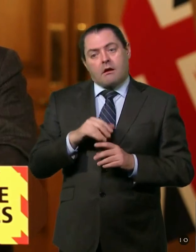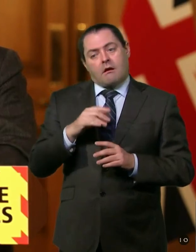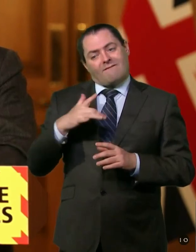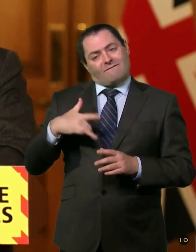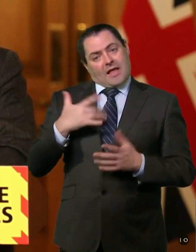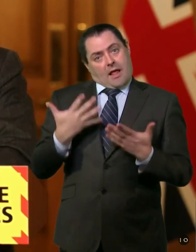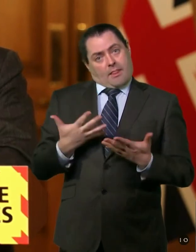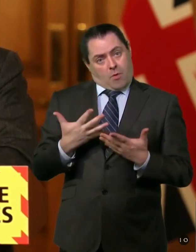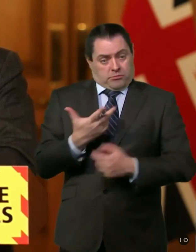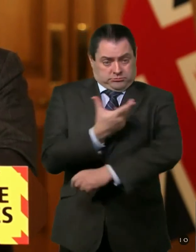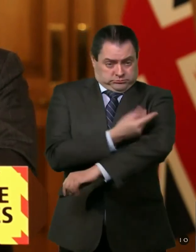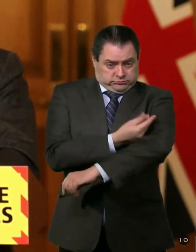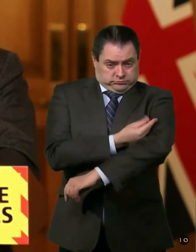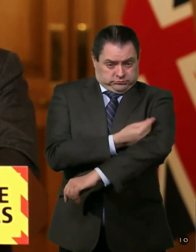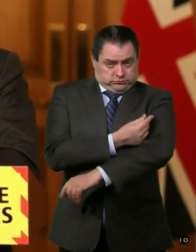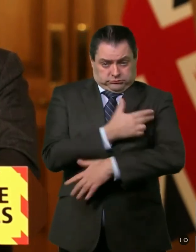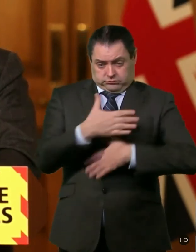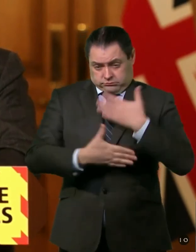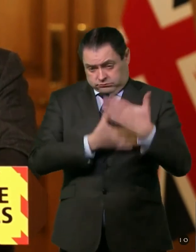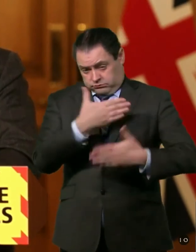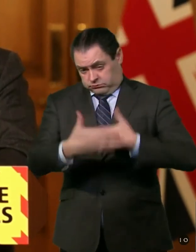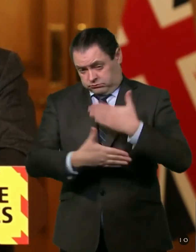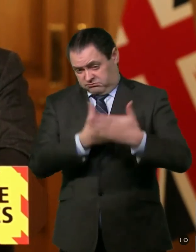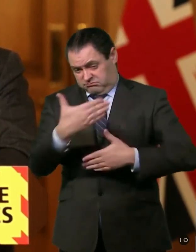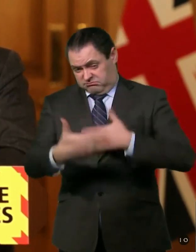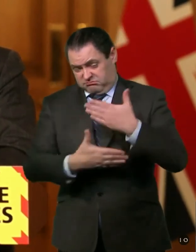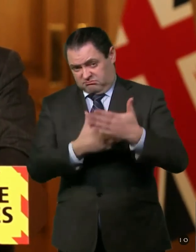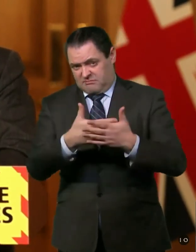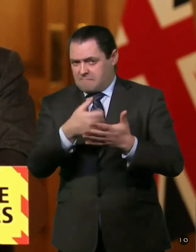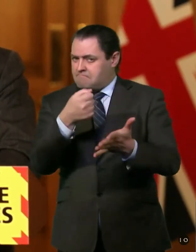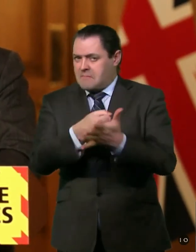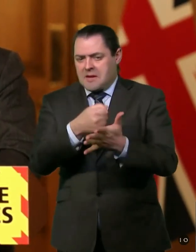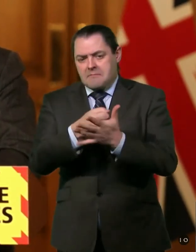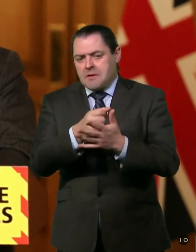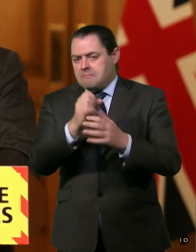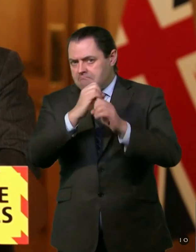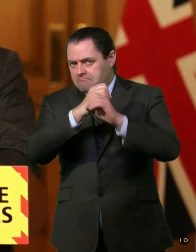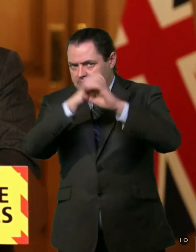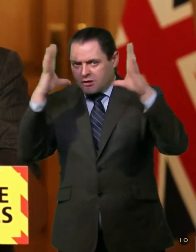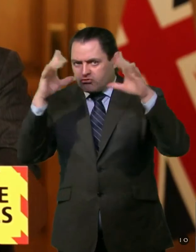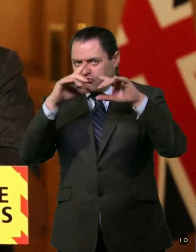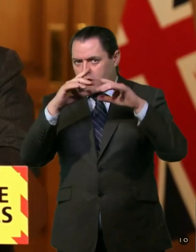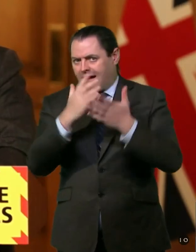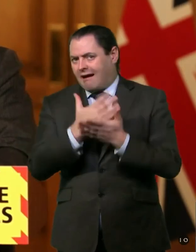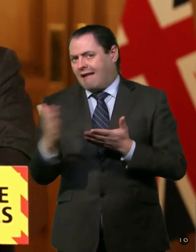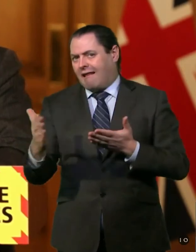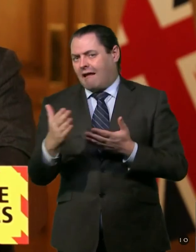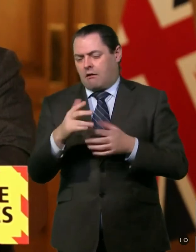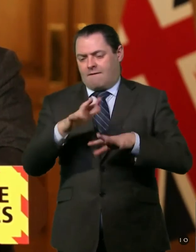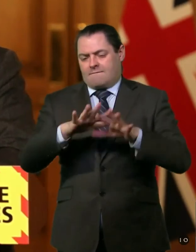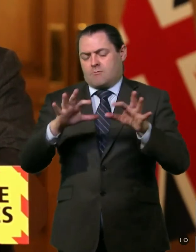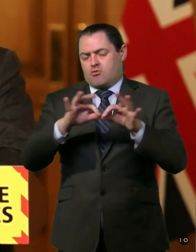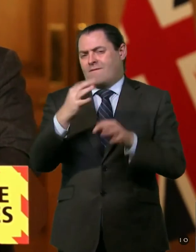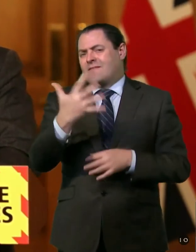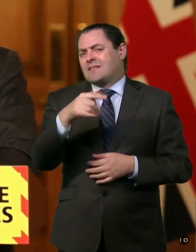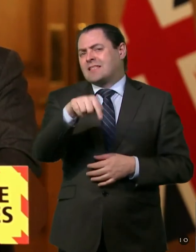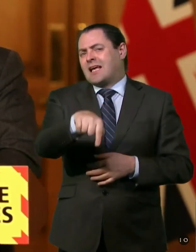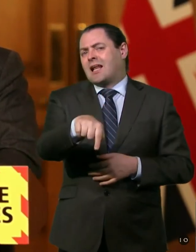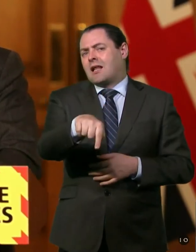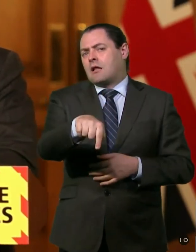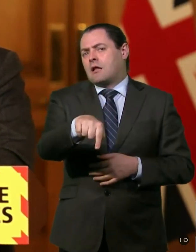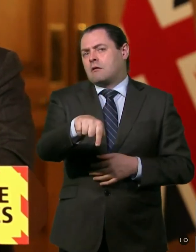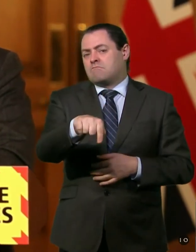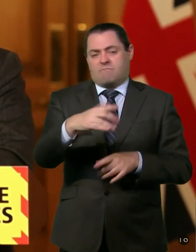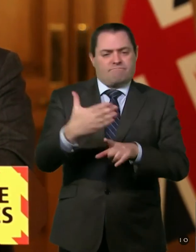give schools 2 weeks' notice to reopen, it is sensible now to serve notice that